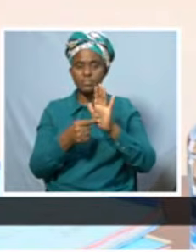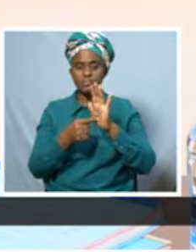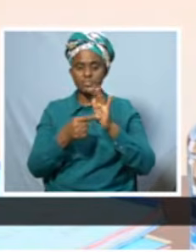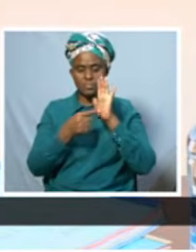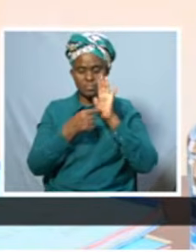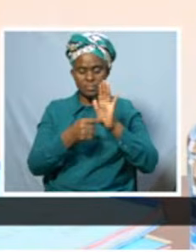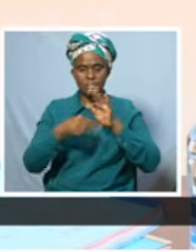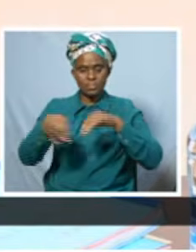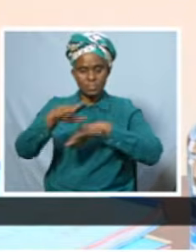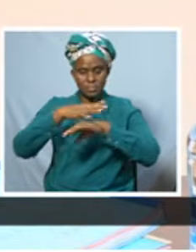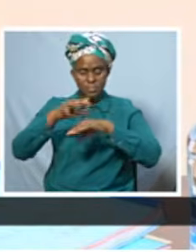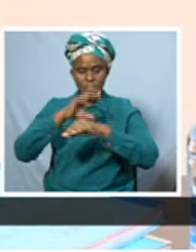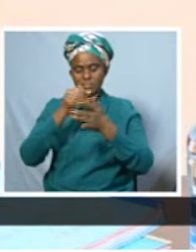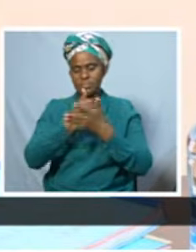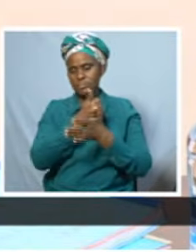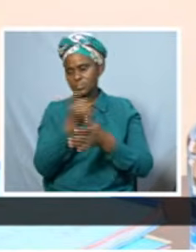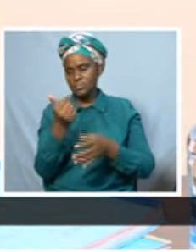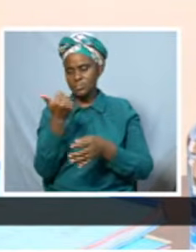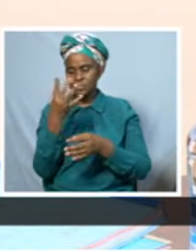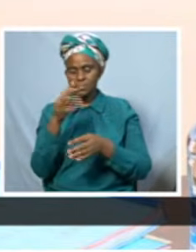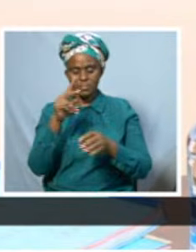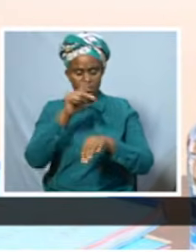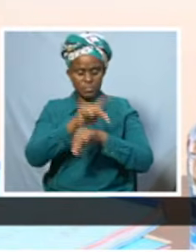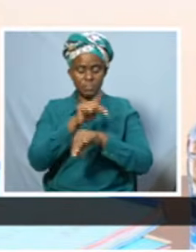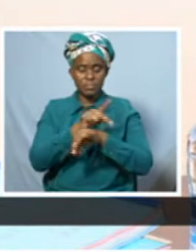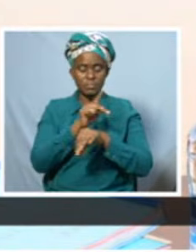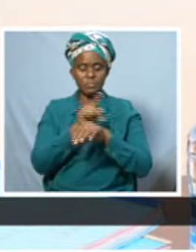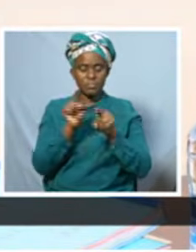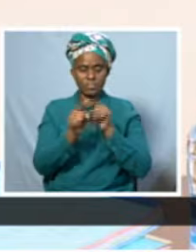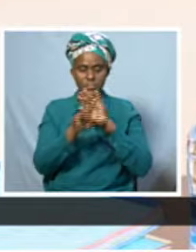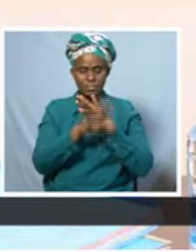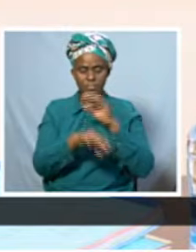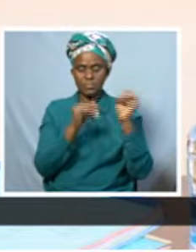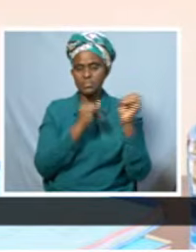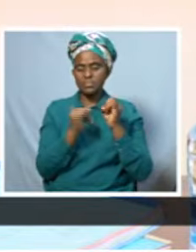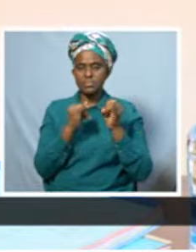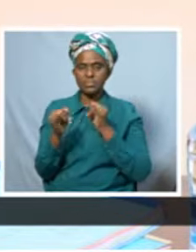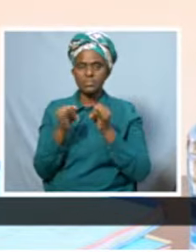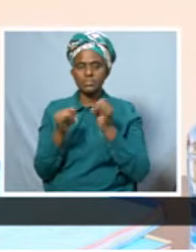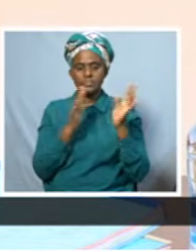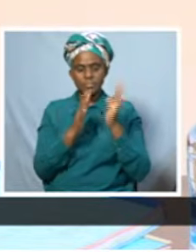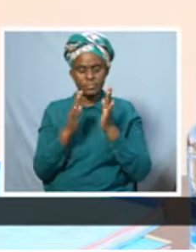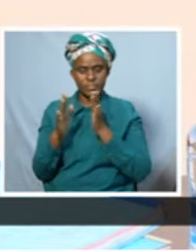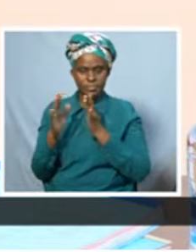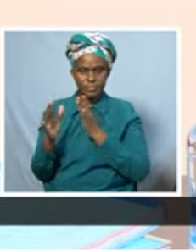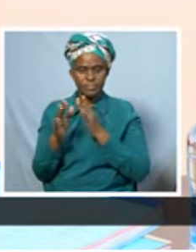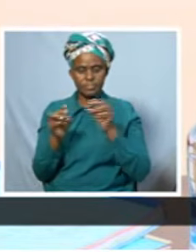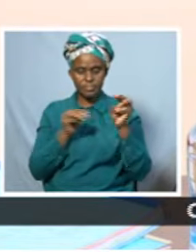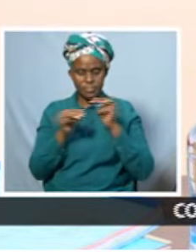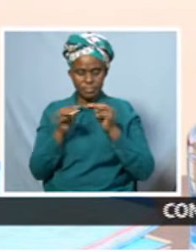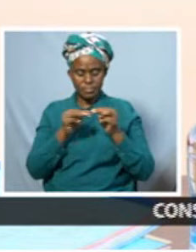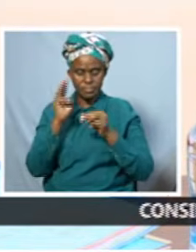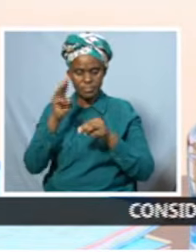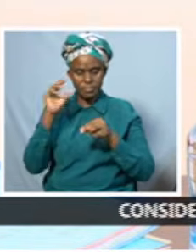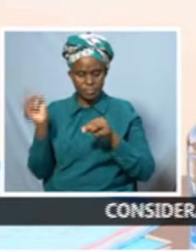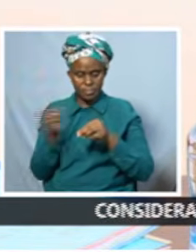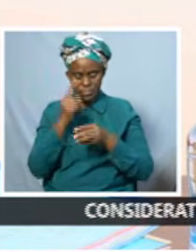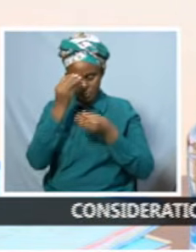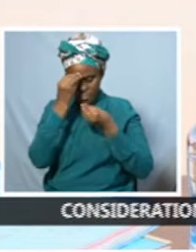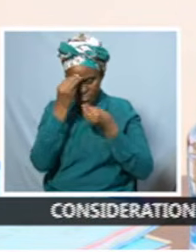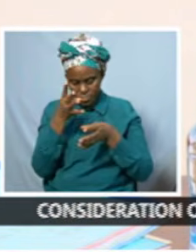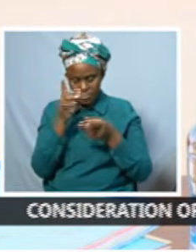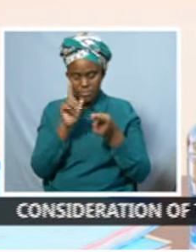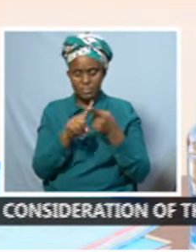as indicated above, the remaining 15 projects are under implementation. Remedial measures, management will always adhere